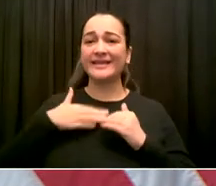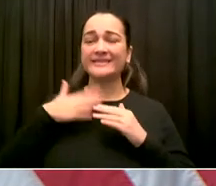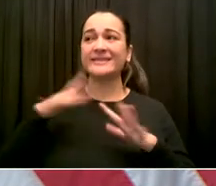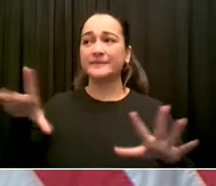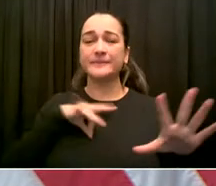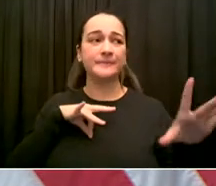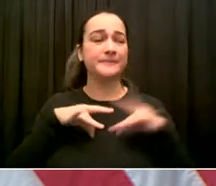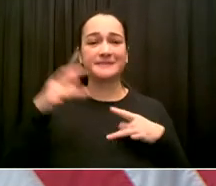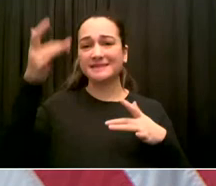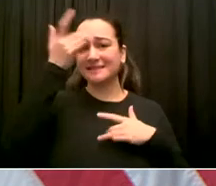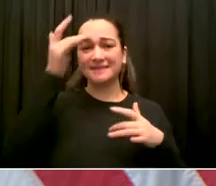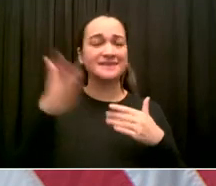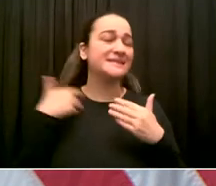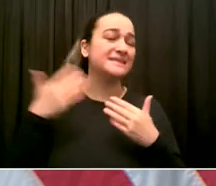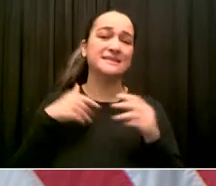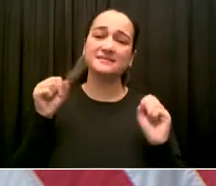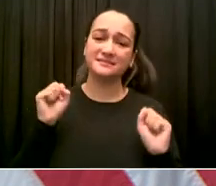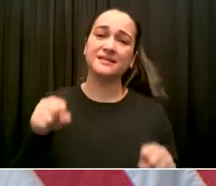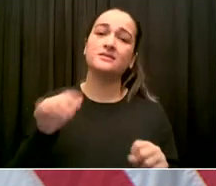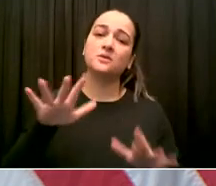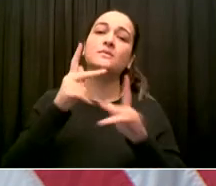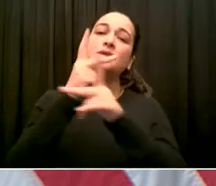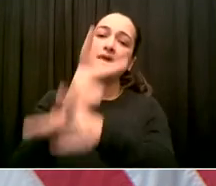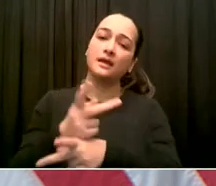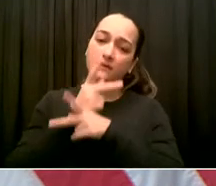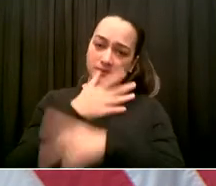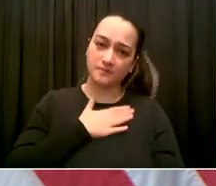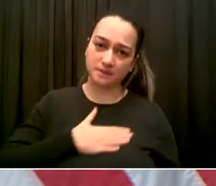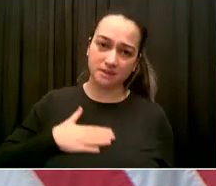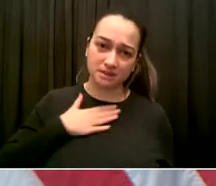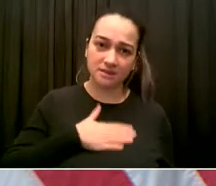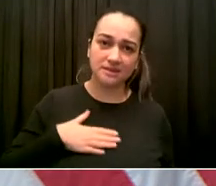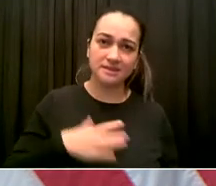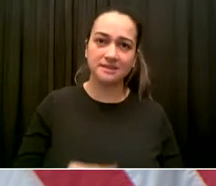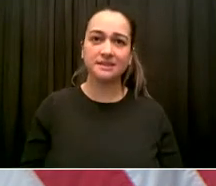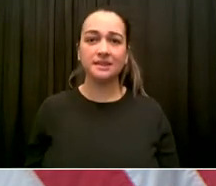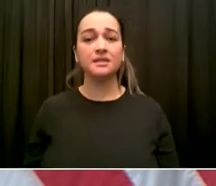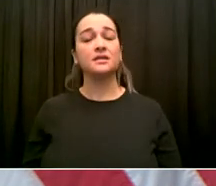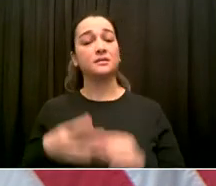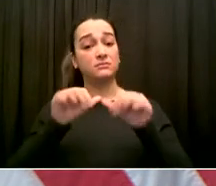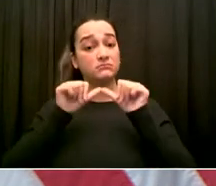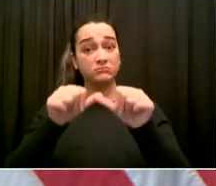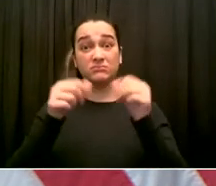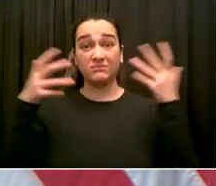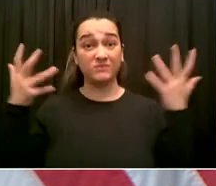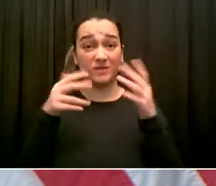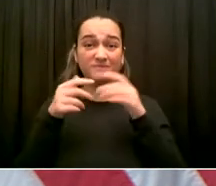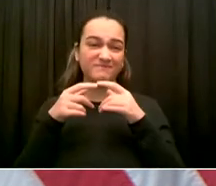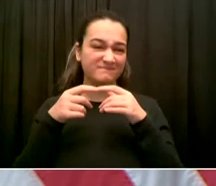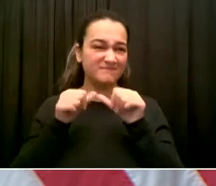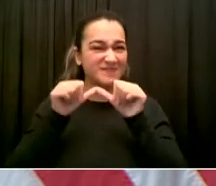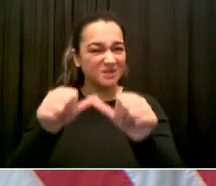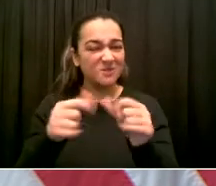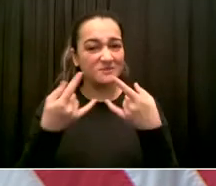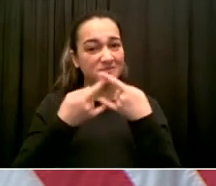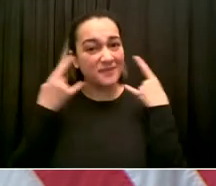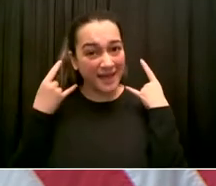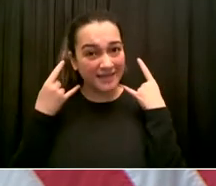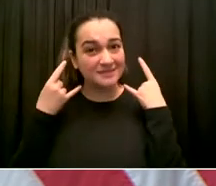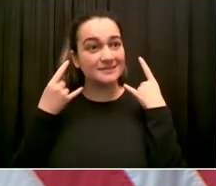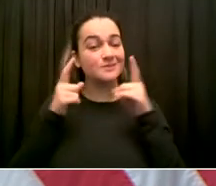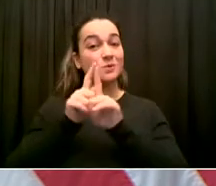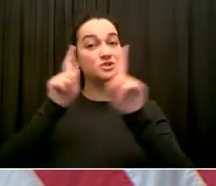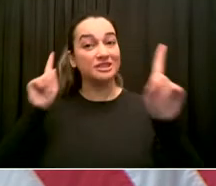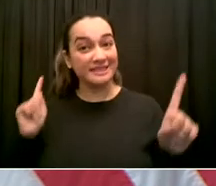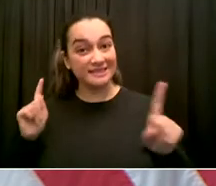is particularly important to protect older adults and other people who may be more vulnerable. Fully vaccinated